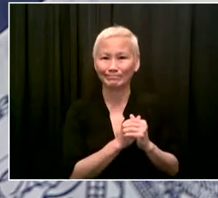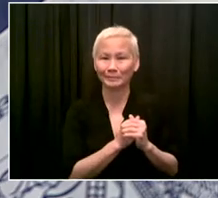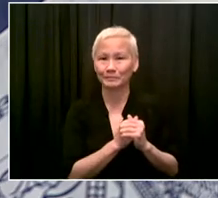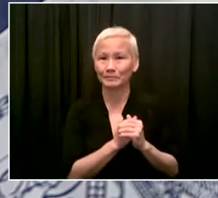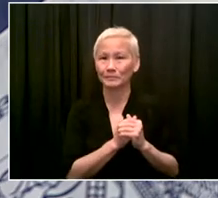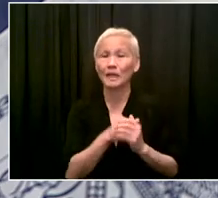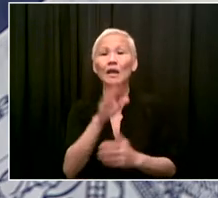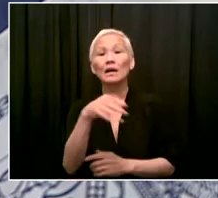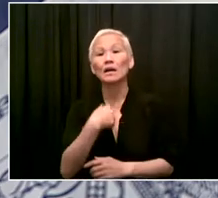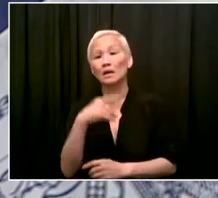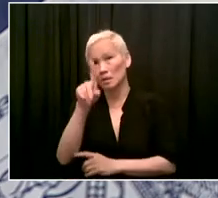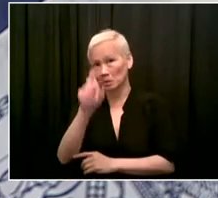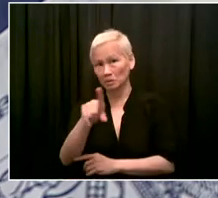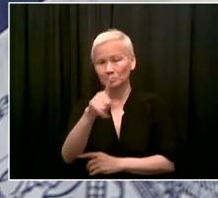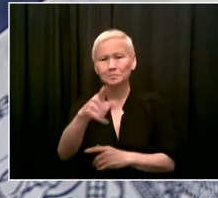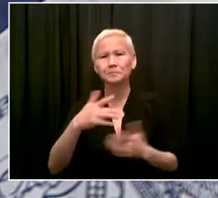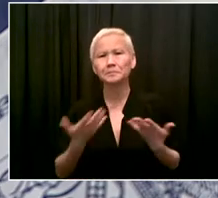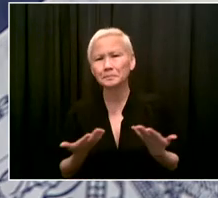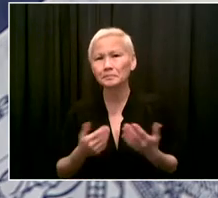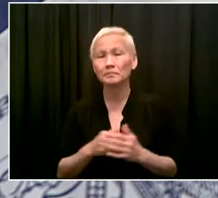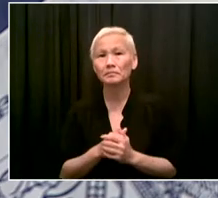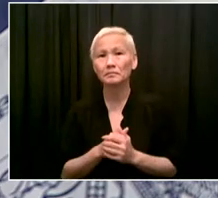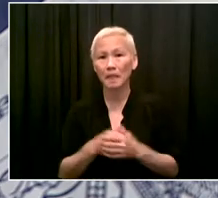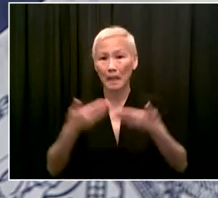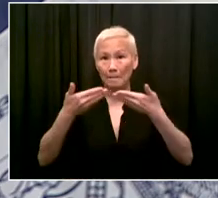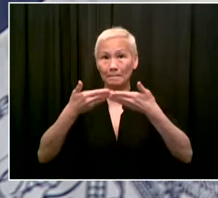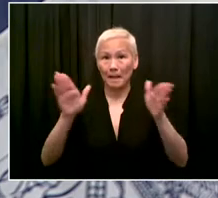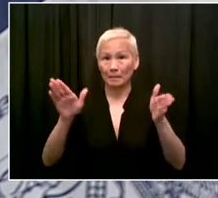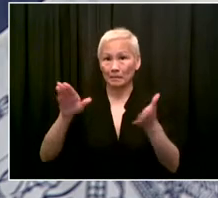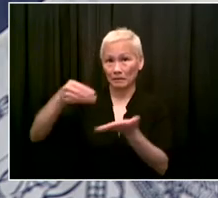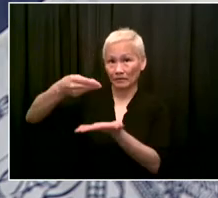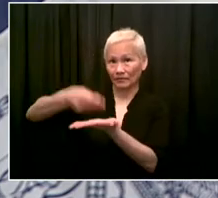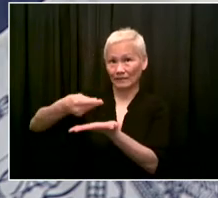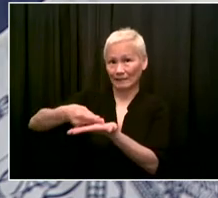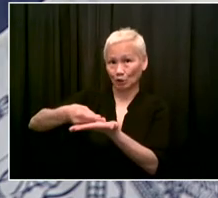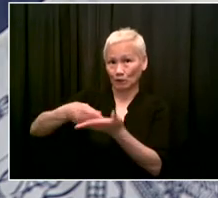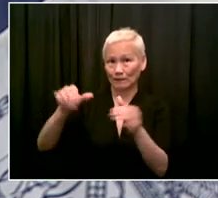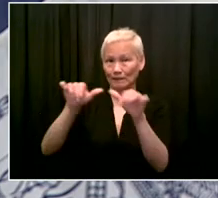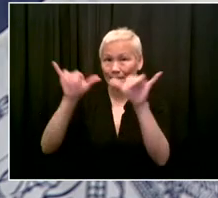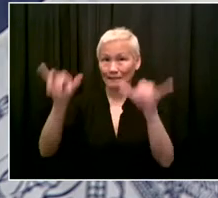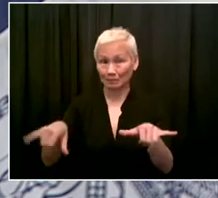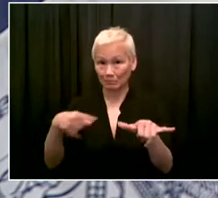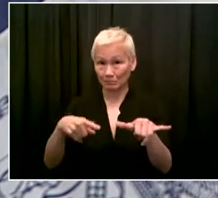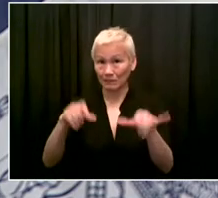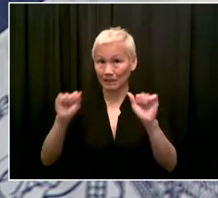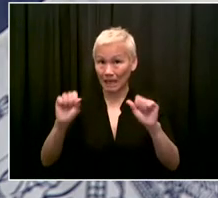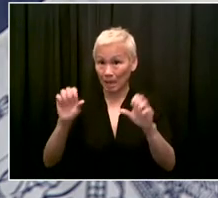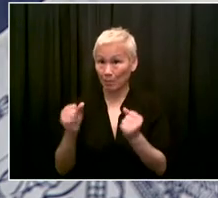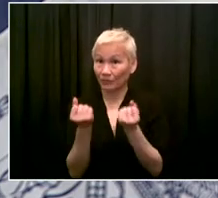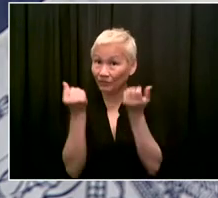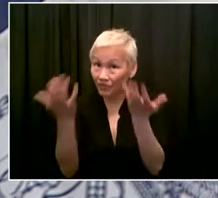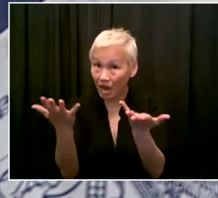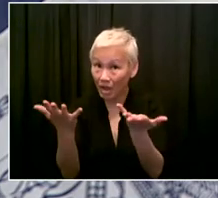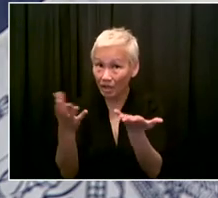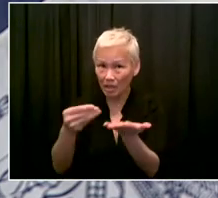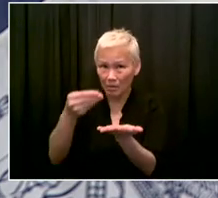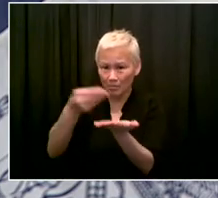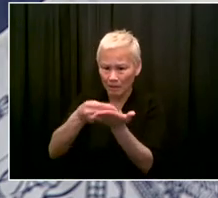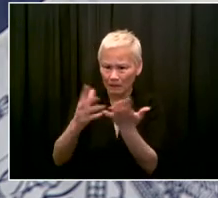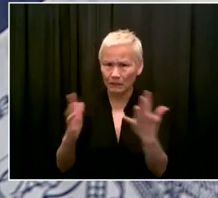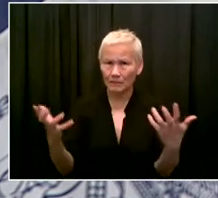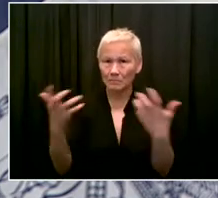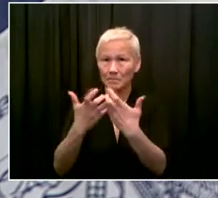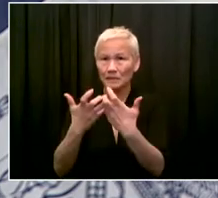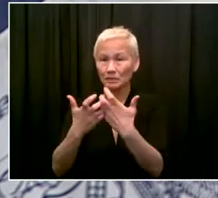system. You know, there's a sizable Democratic field for the mayor's race, a lot of